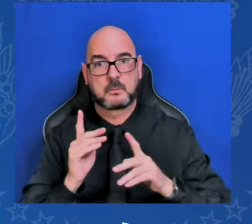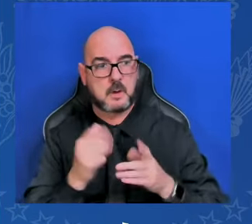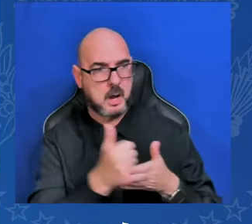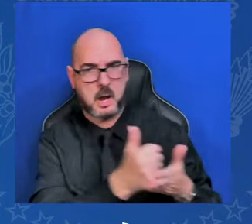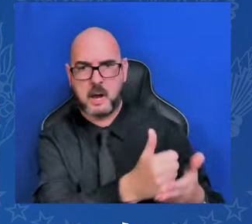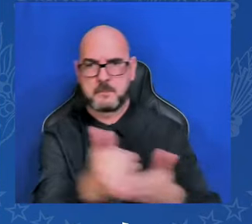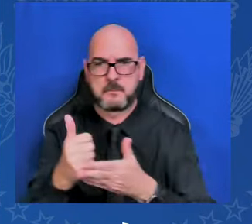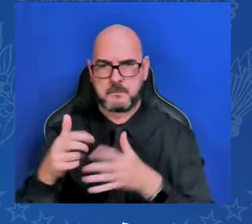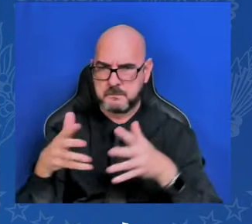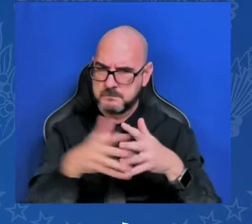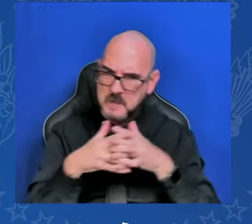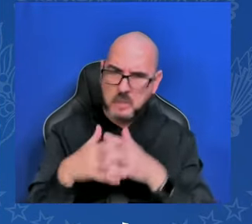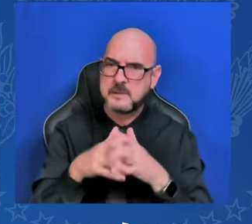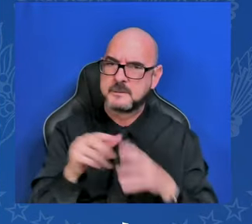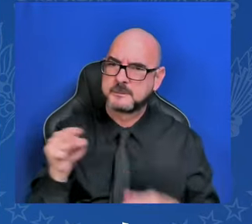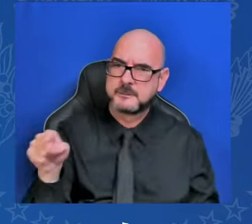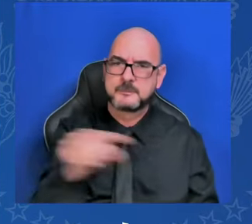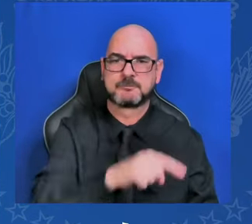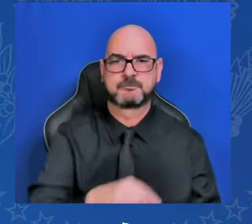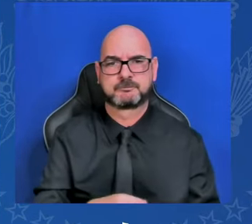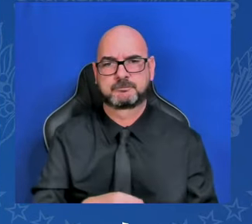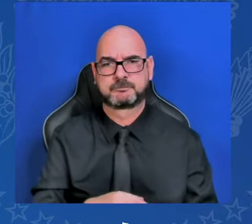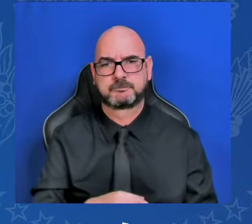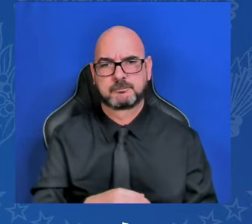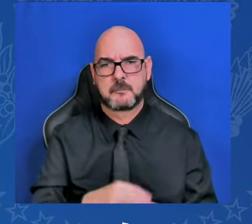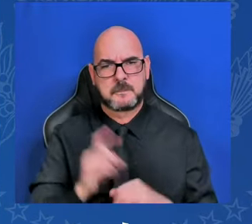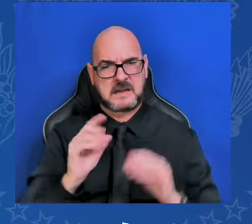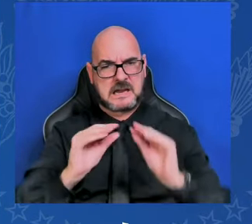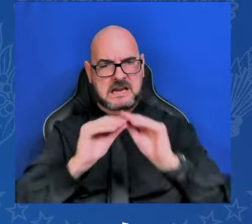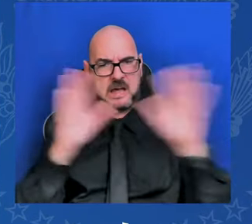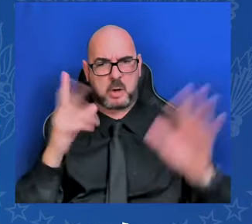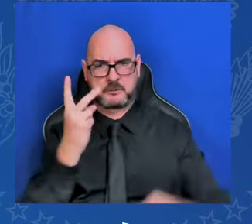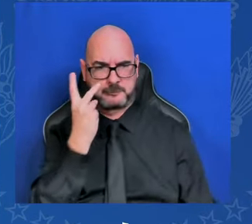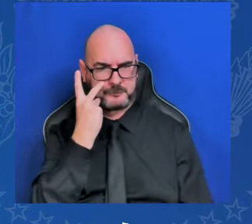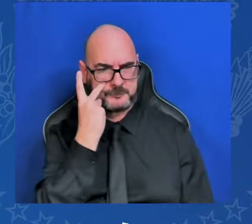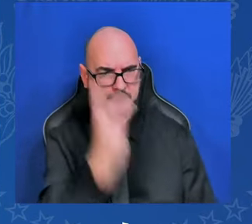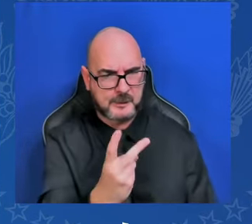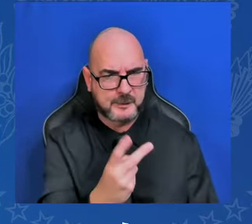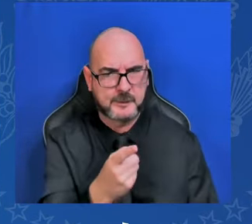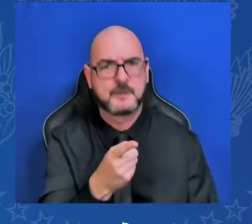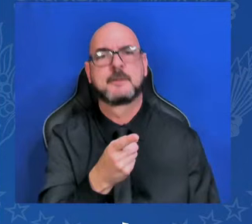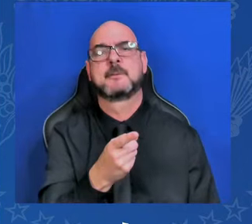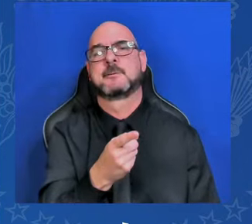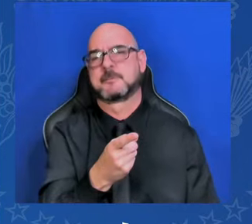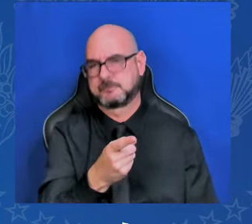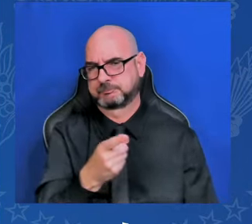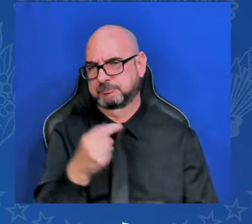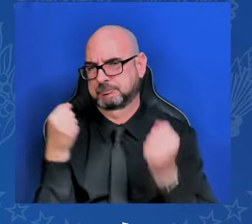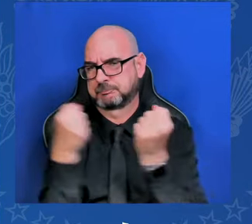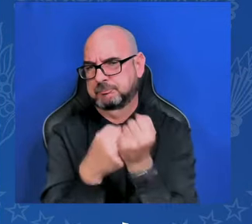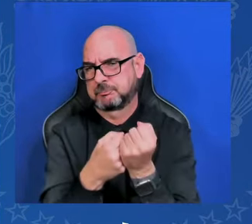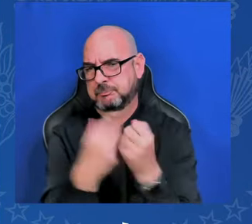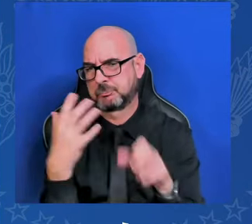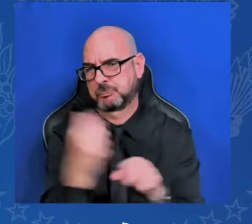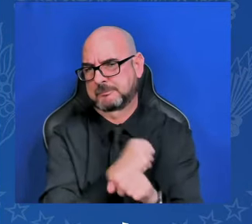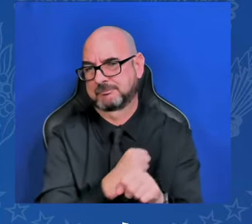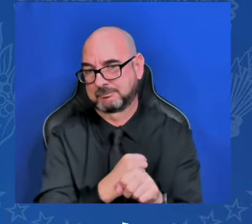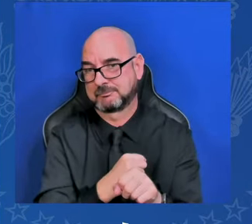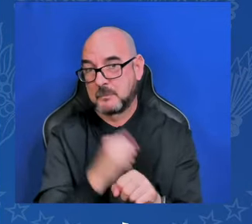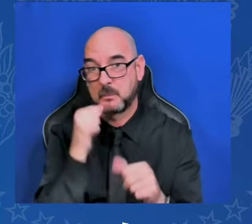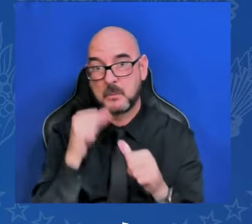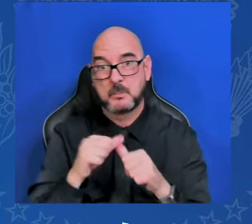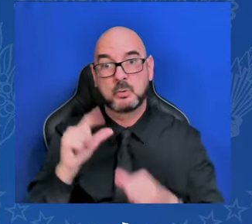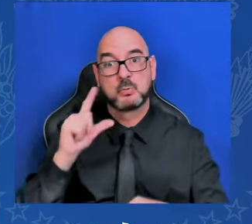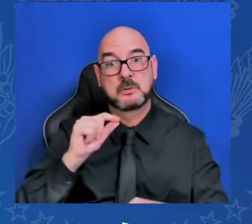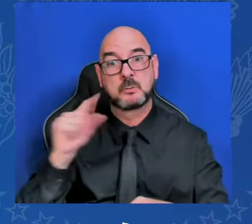clear. If we do, we win. Just look at 2020. We weren't supposed to do well, remember? We won, in